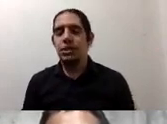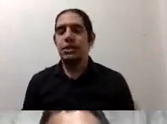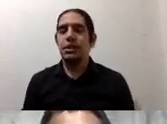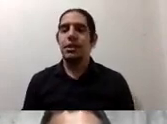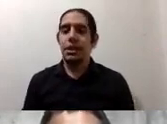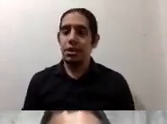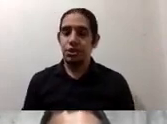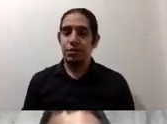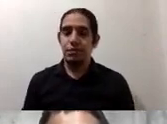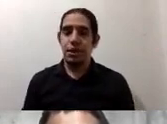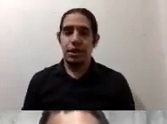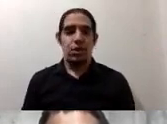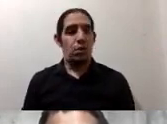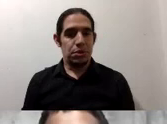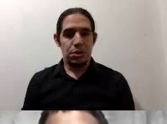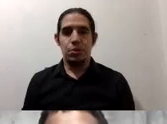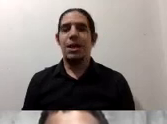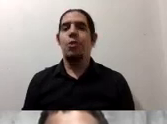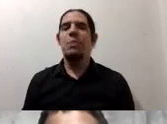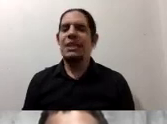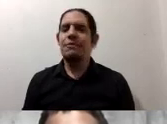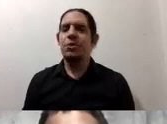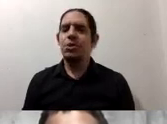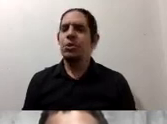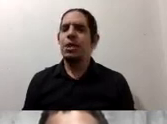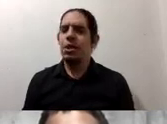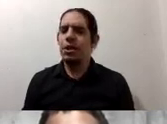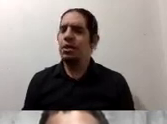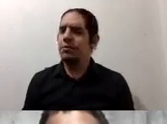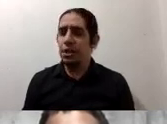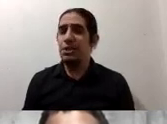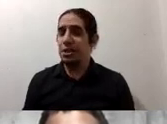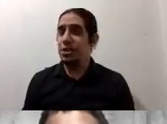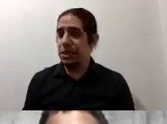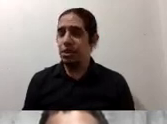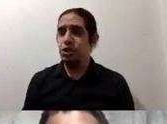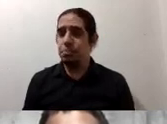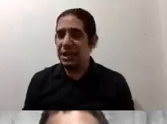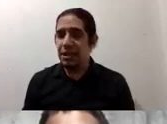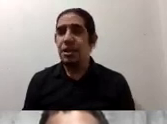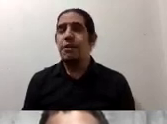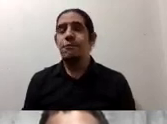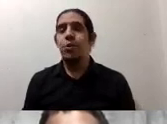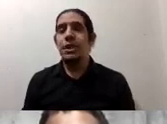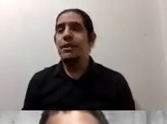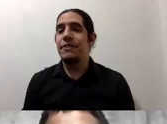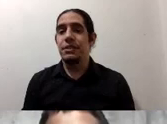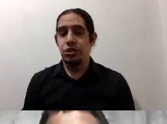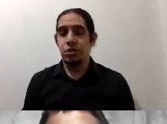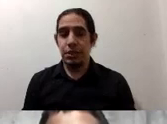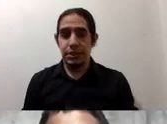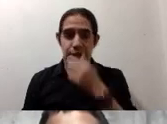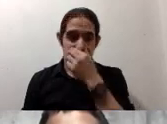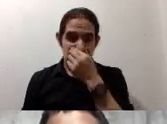towards non-standard English? Also, how meaningful could the learning of non-standard English be for